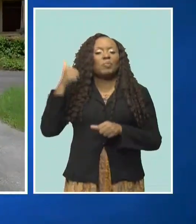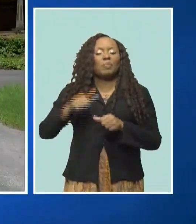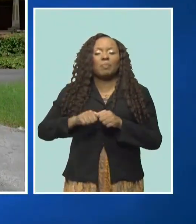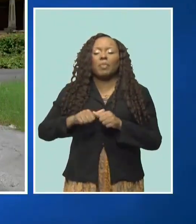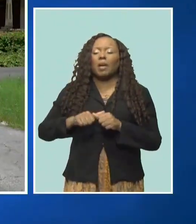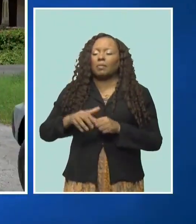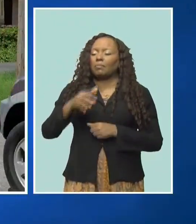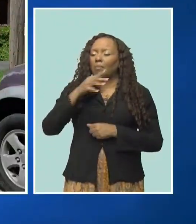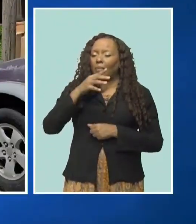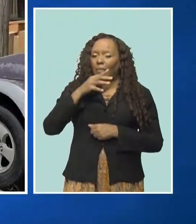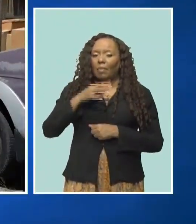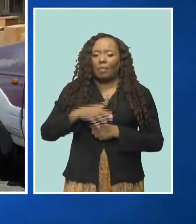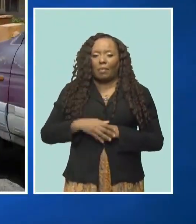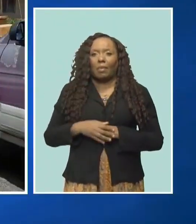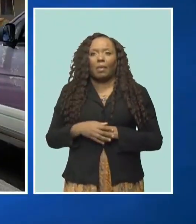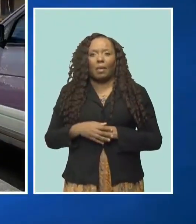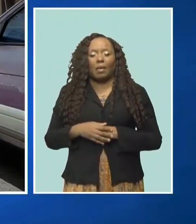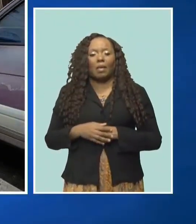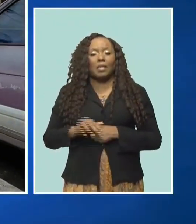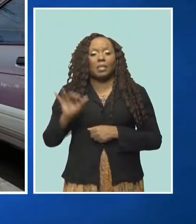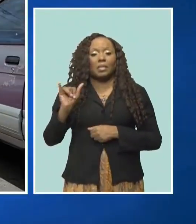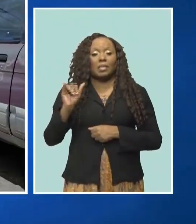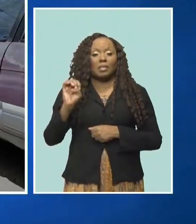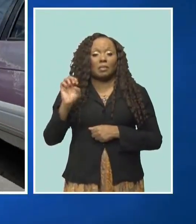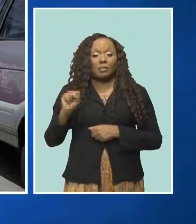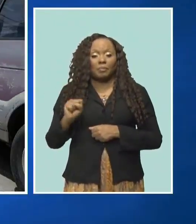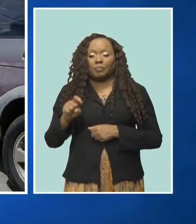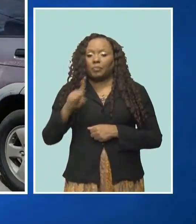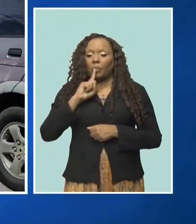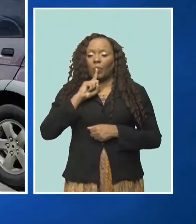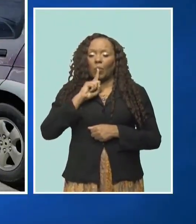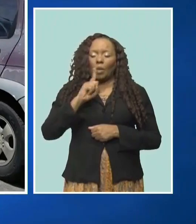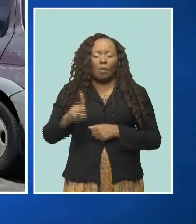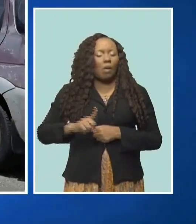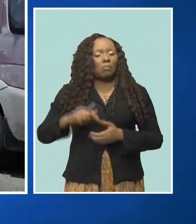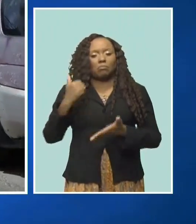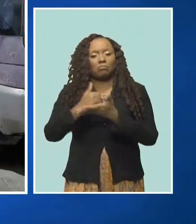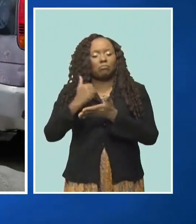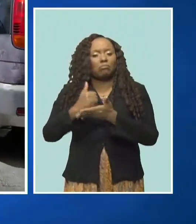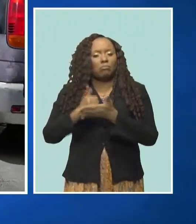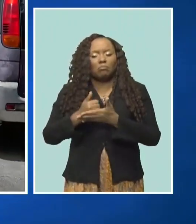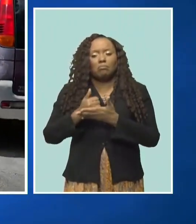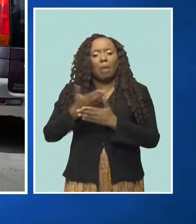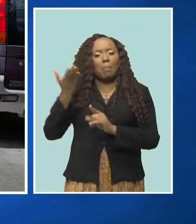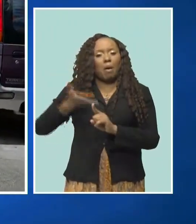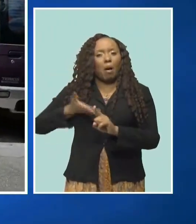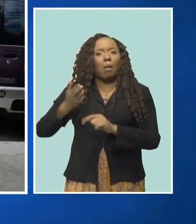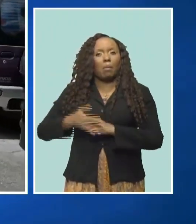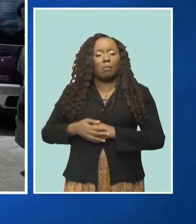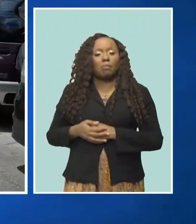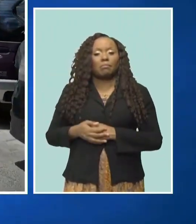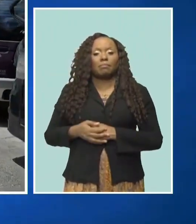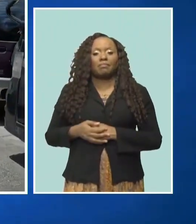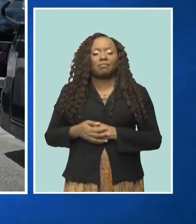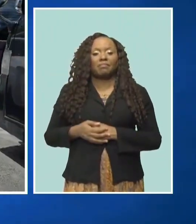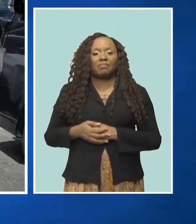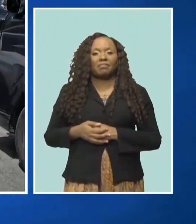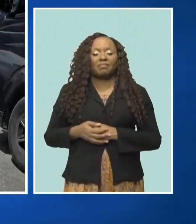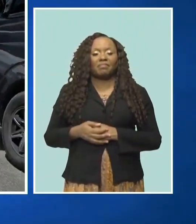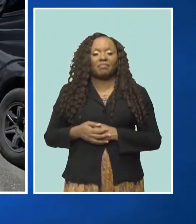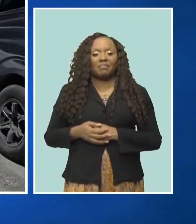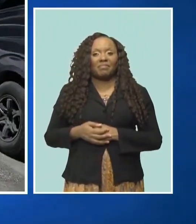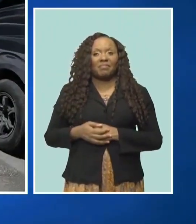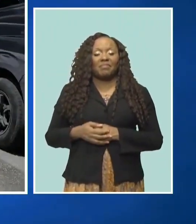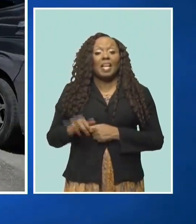that the Youth Entrepreneurship Scheme and its teachings have been a great help to her. Yes, I had opened up my eyes in terms